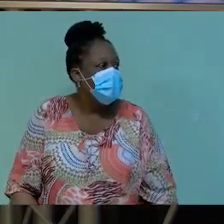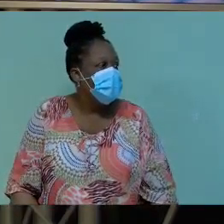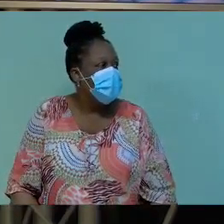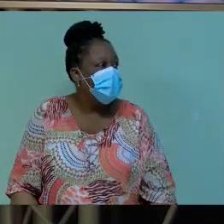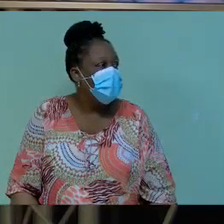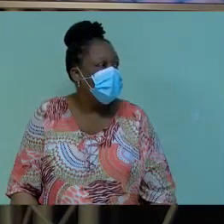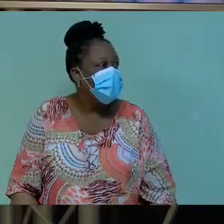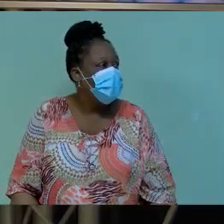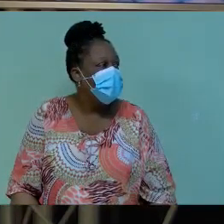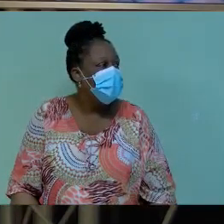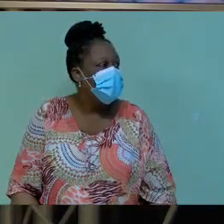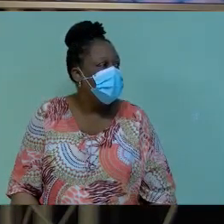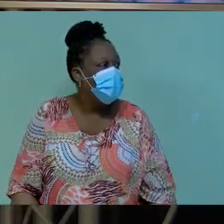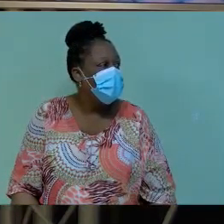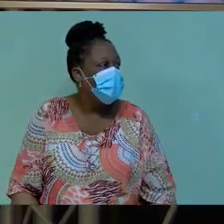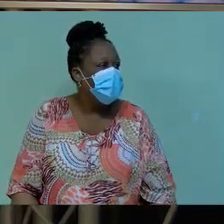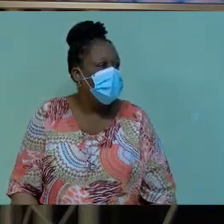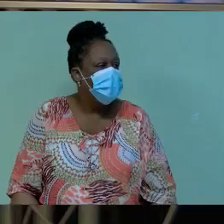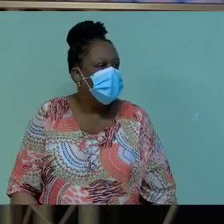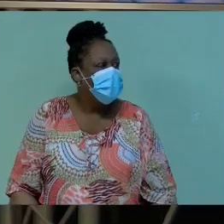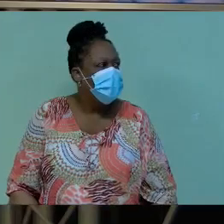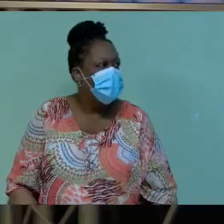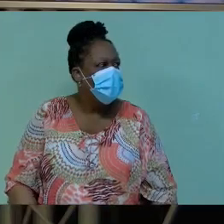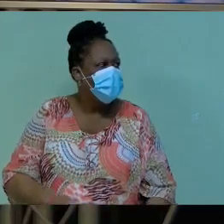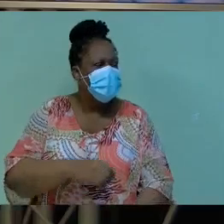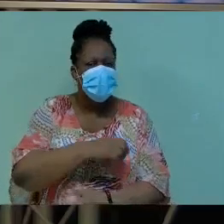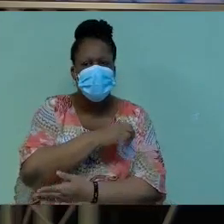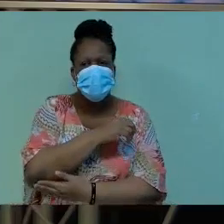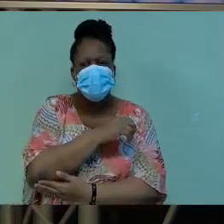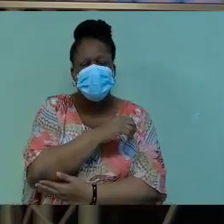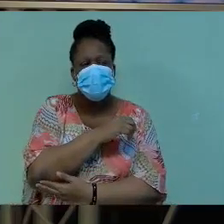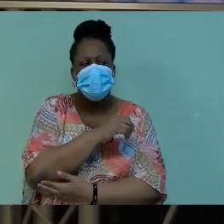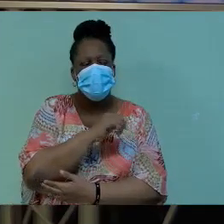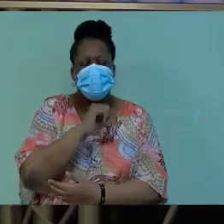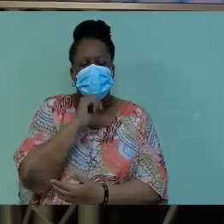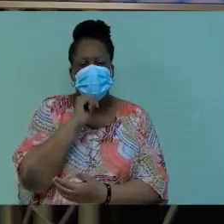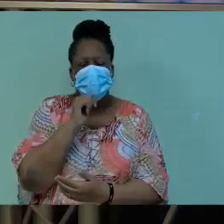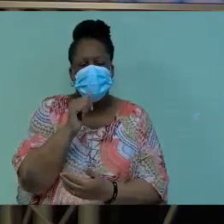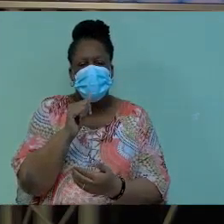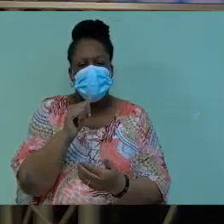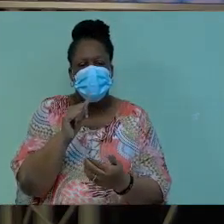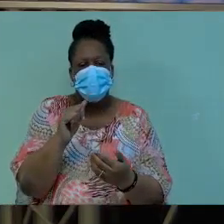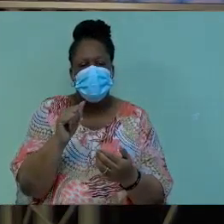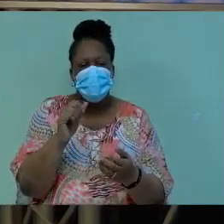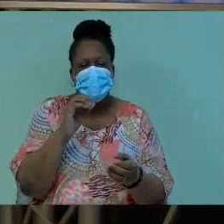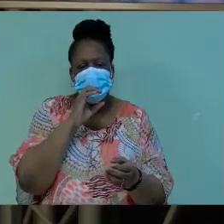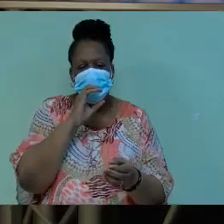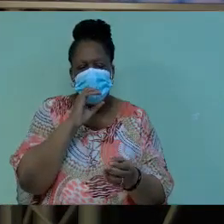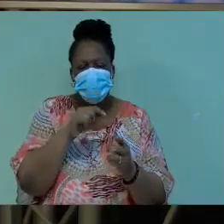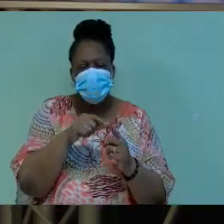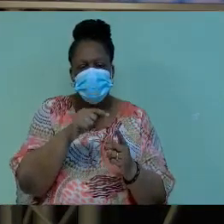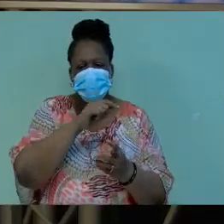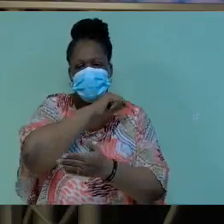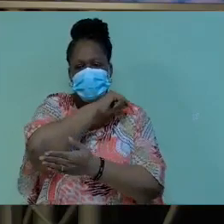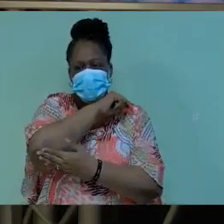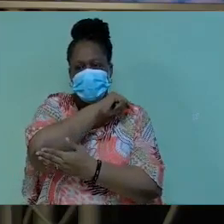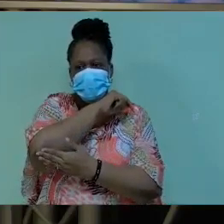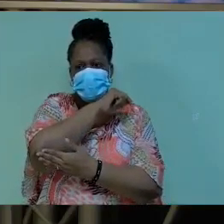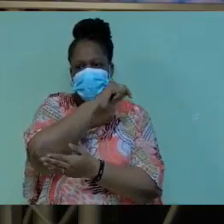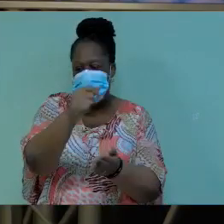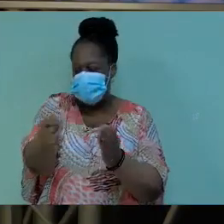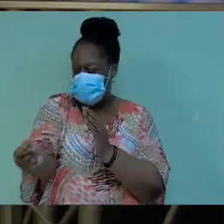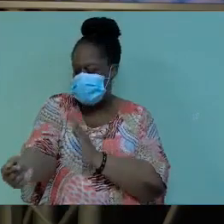their elbows and we are greeting with the elbow, there is a risk of transmission. But you're also forgetting that we